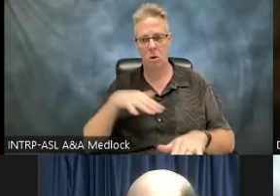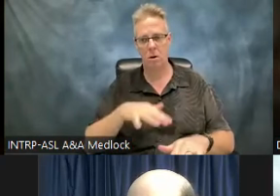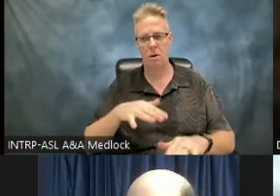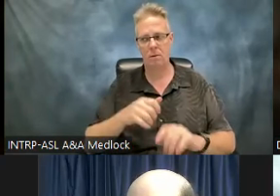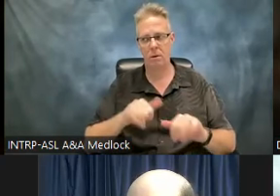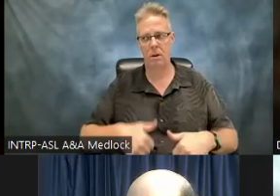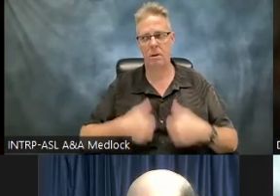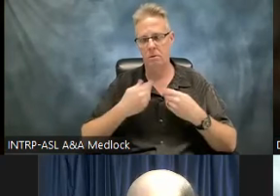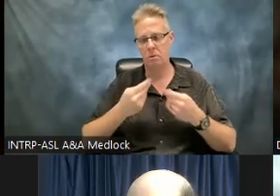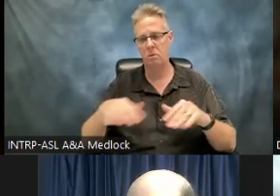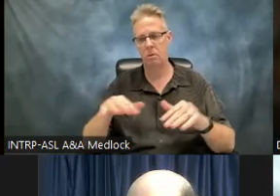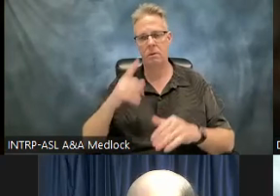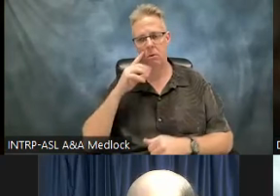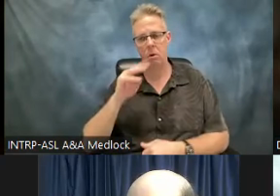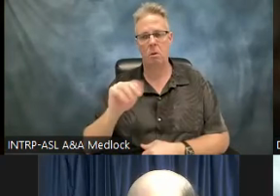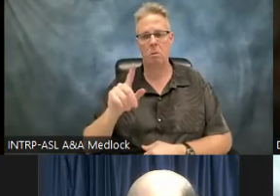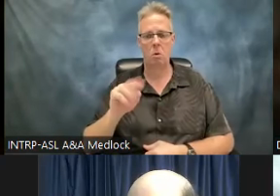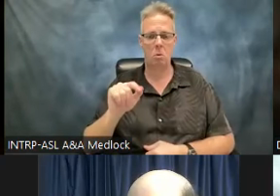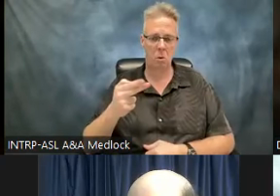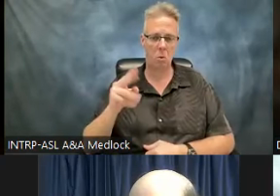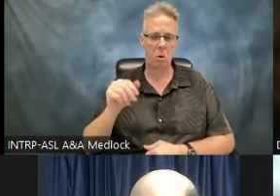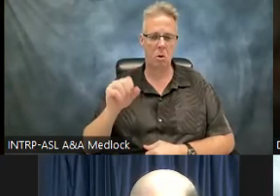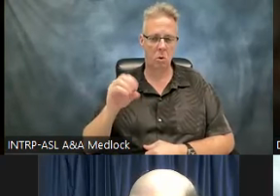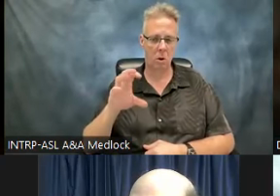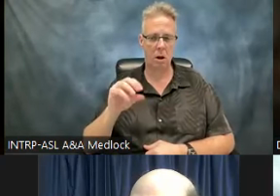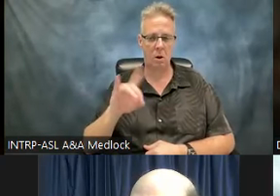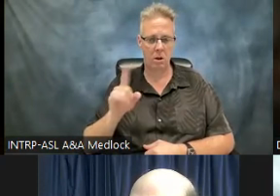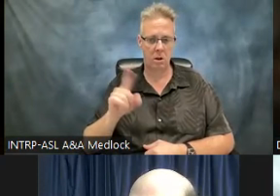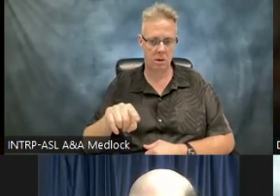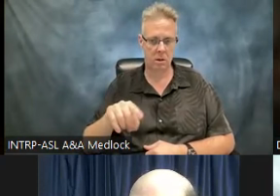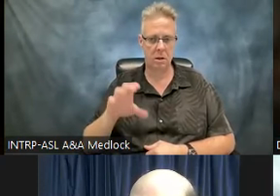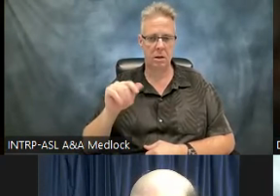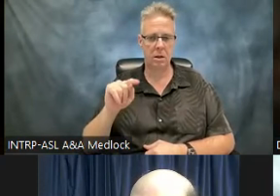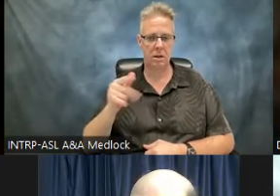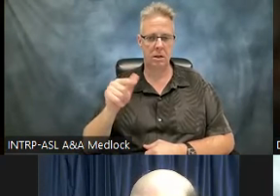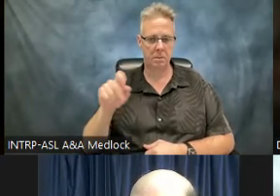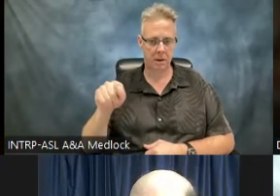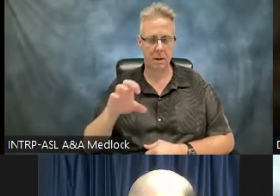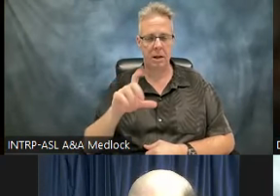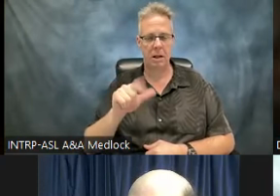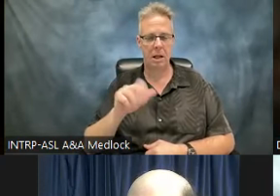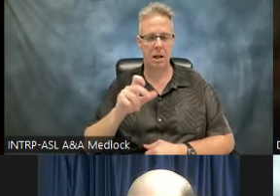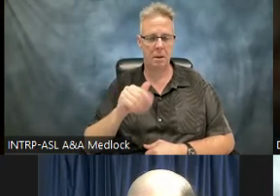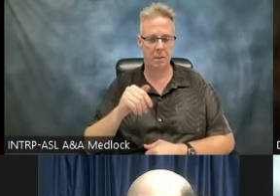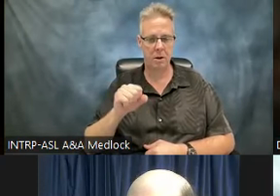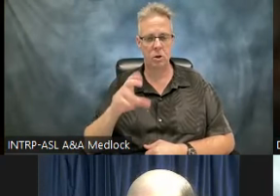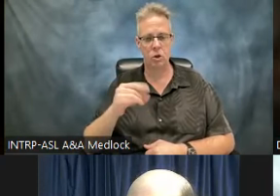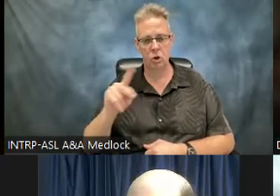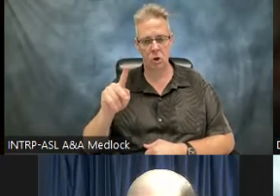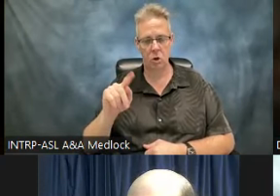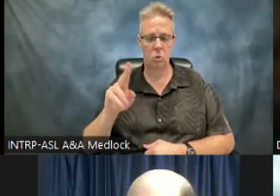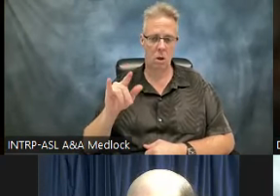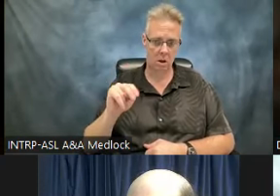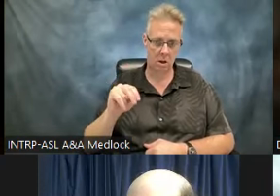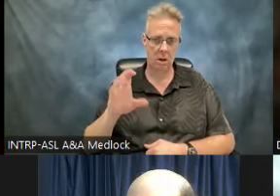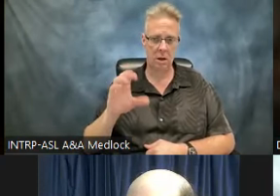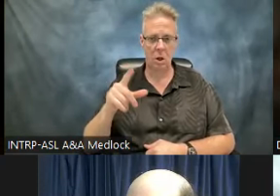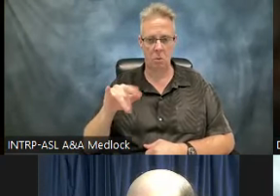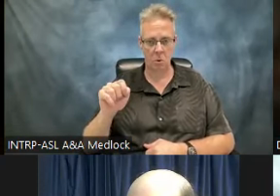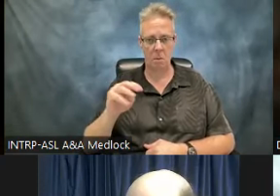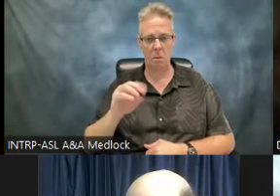occupied territories of the Multnomah, Wasco, Cowlitz, Cathlamet, Clackamas, Chinook, Tualatin, Kalapuya,